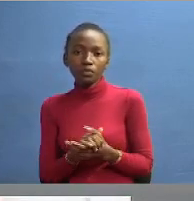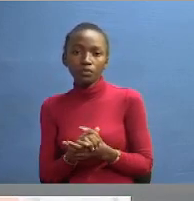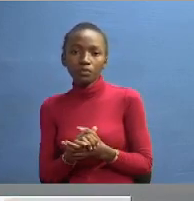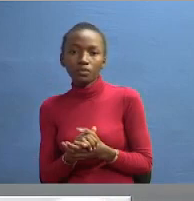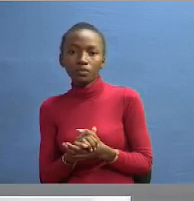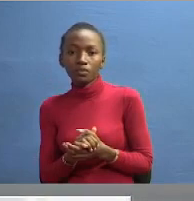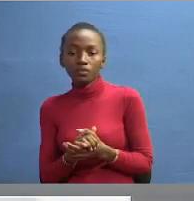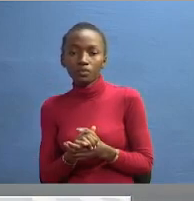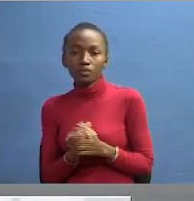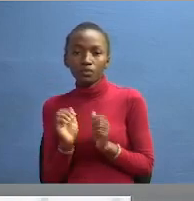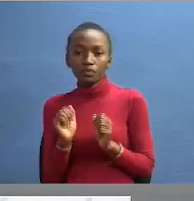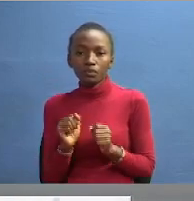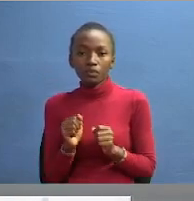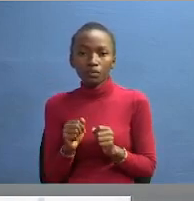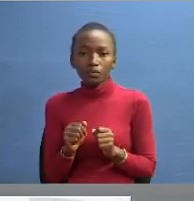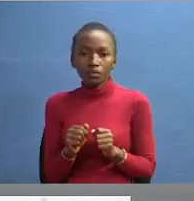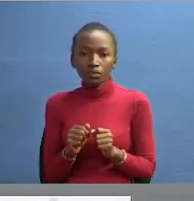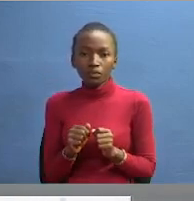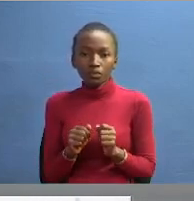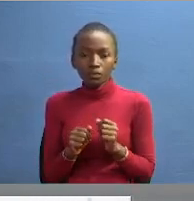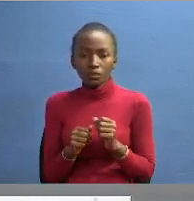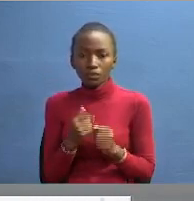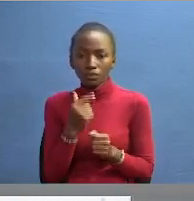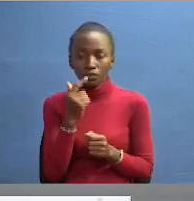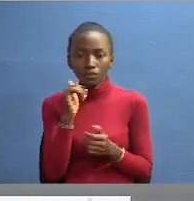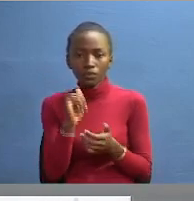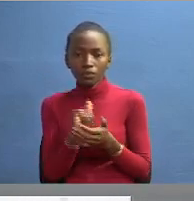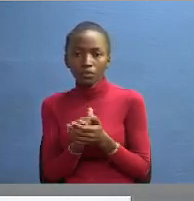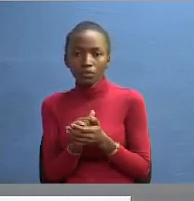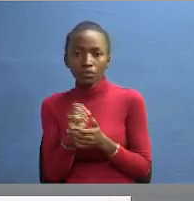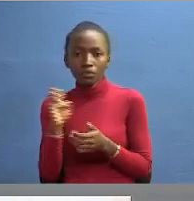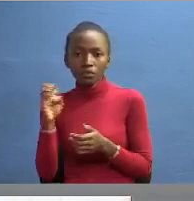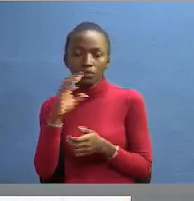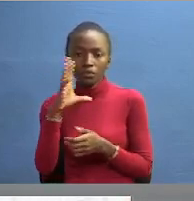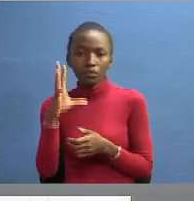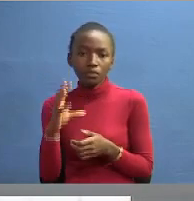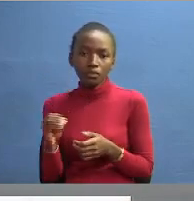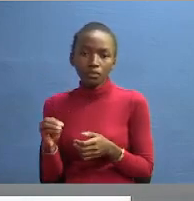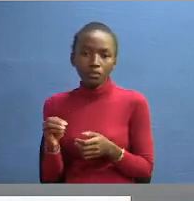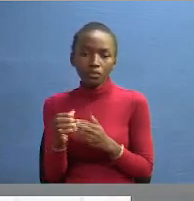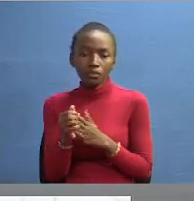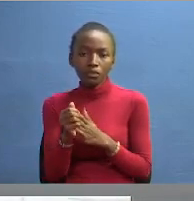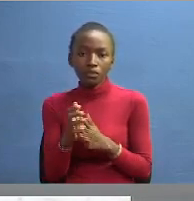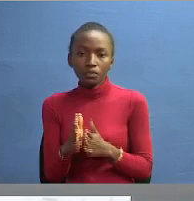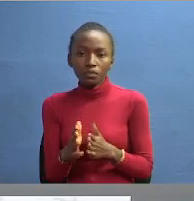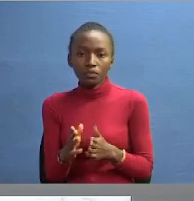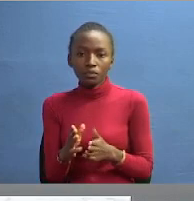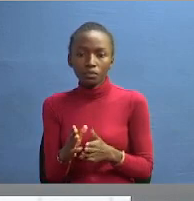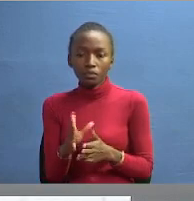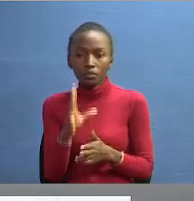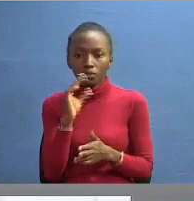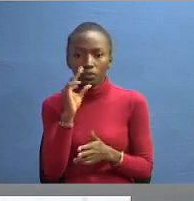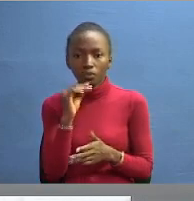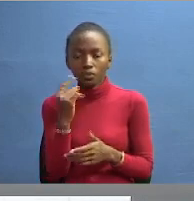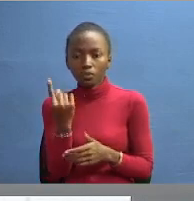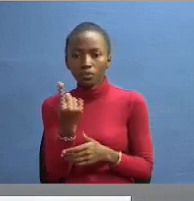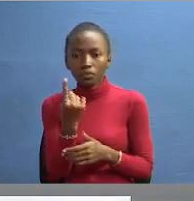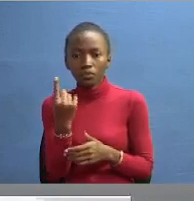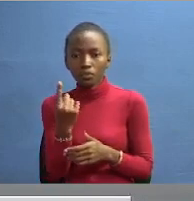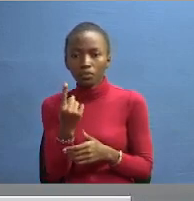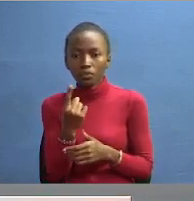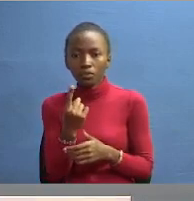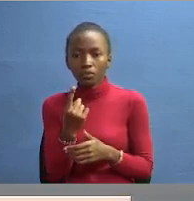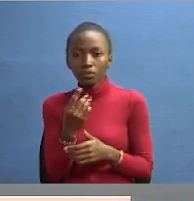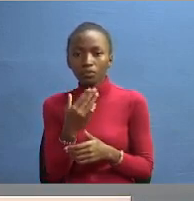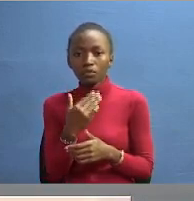African leaders are speaking with double sides of the mouth? They're lacking this political goodwill to ensure that peace prevails